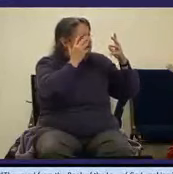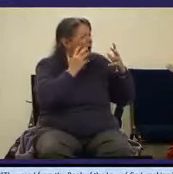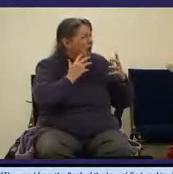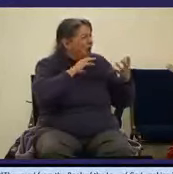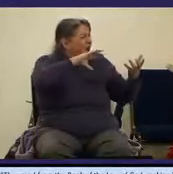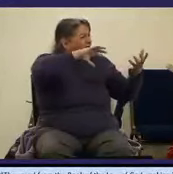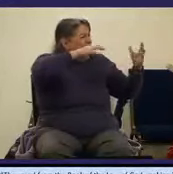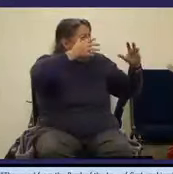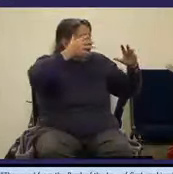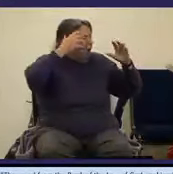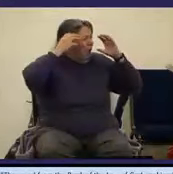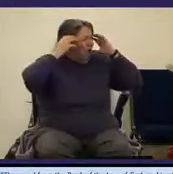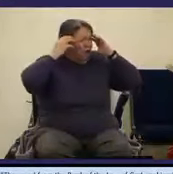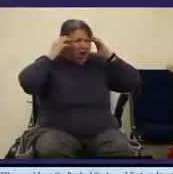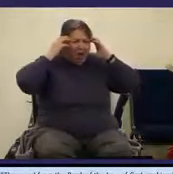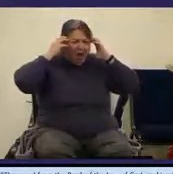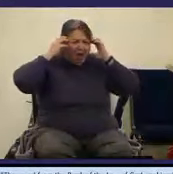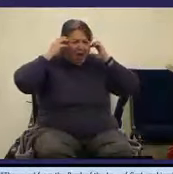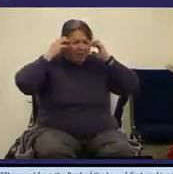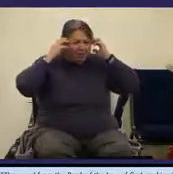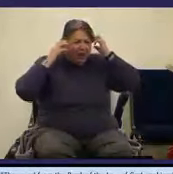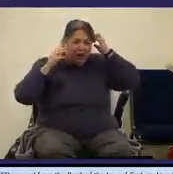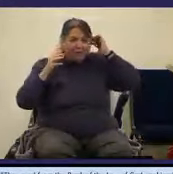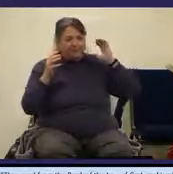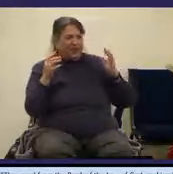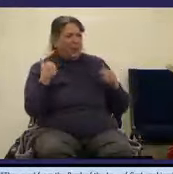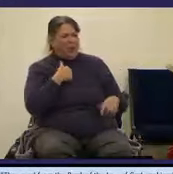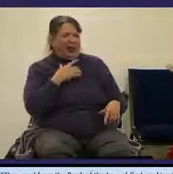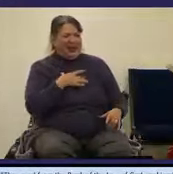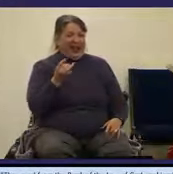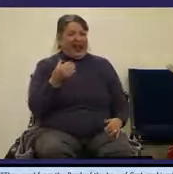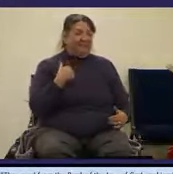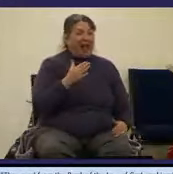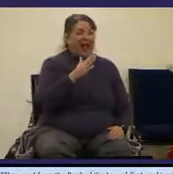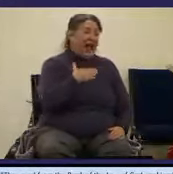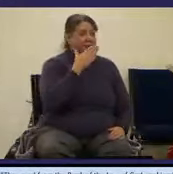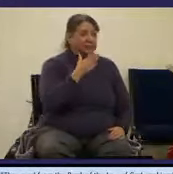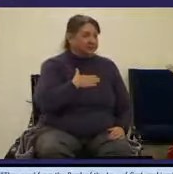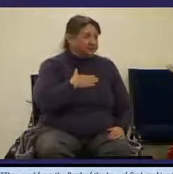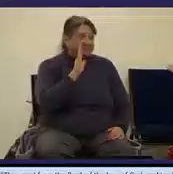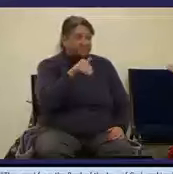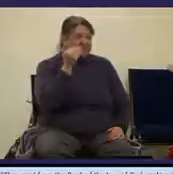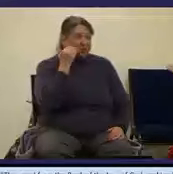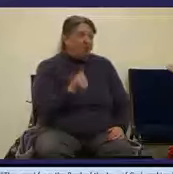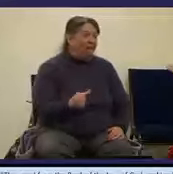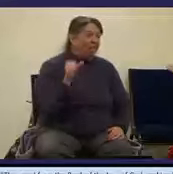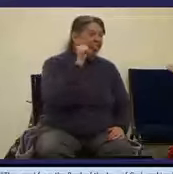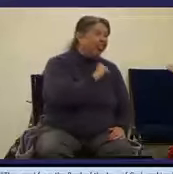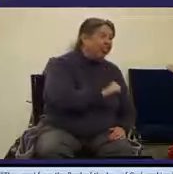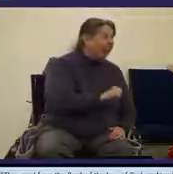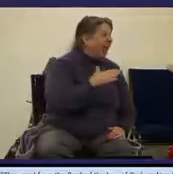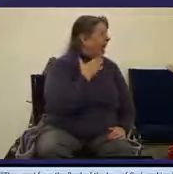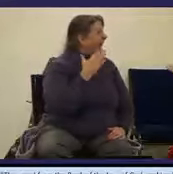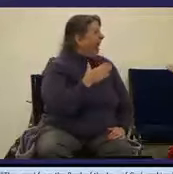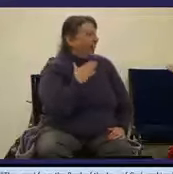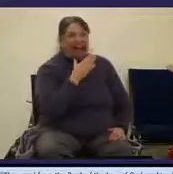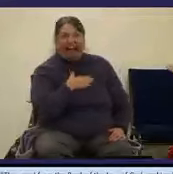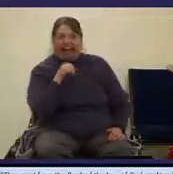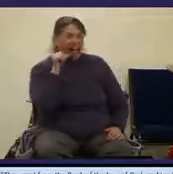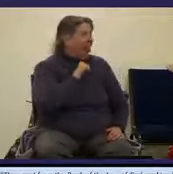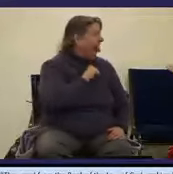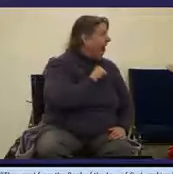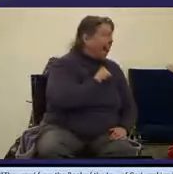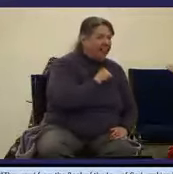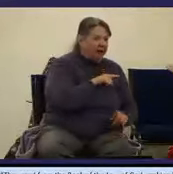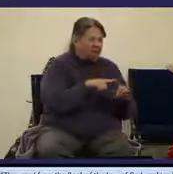happiness, right? We did this temporary thing. I was happy. I was all night in the bar drinking and partying. Now I have a hangover. The joy is gone, but I had some